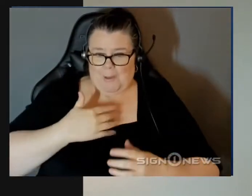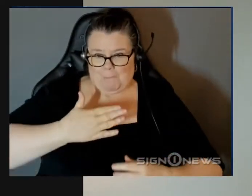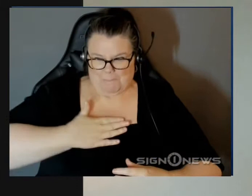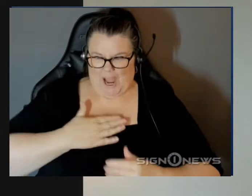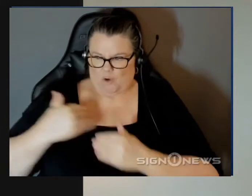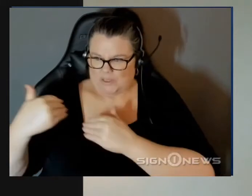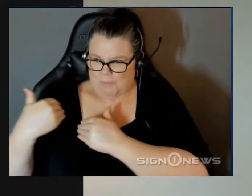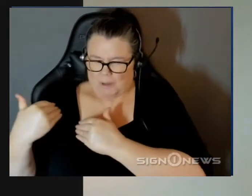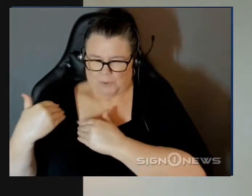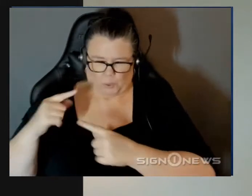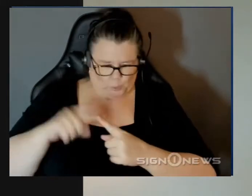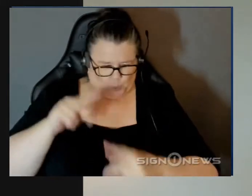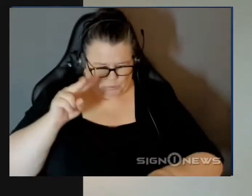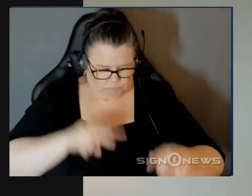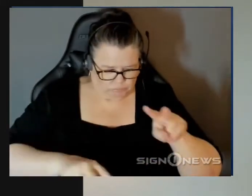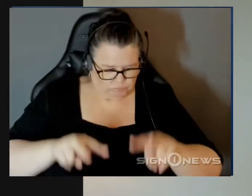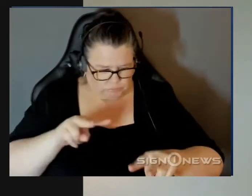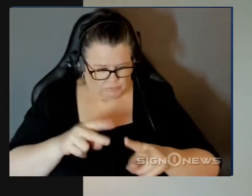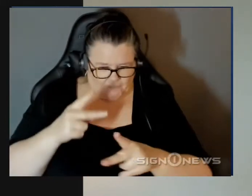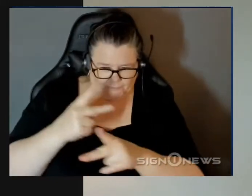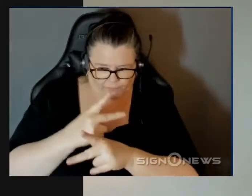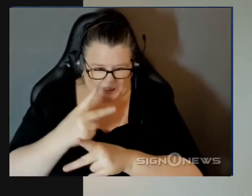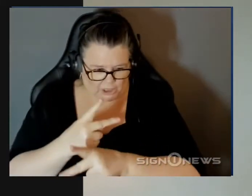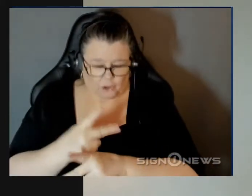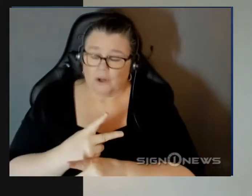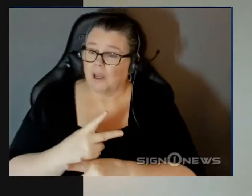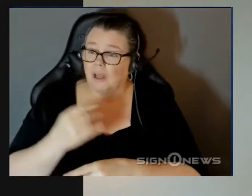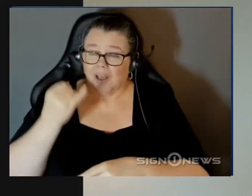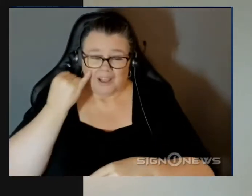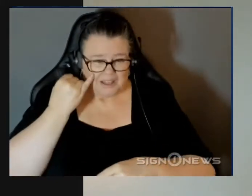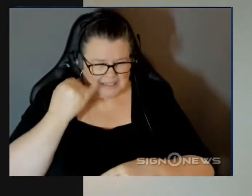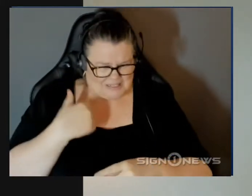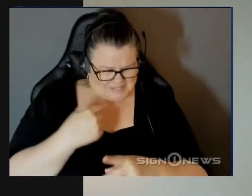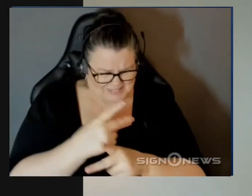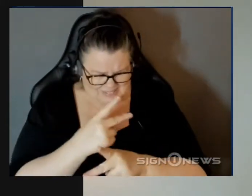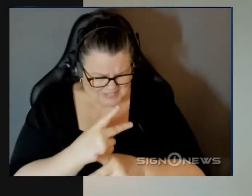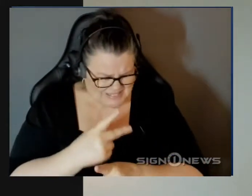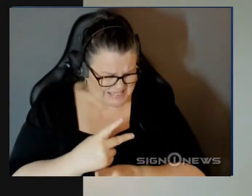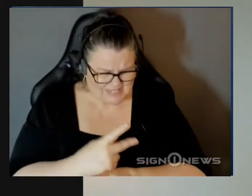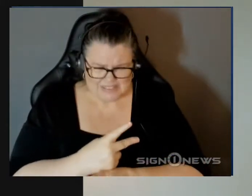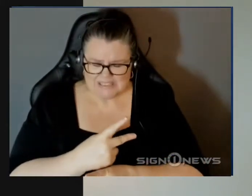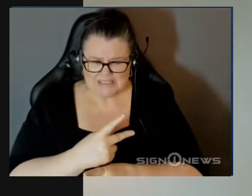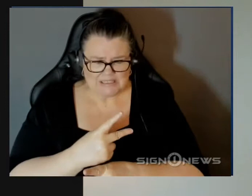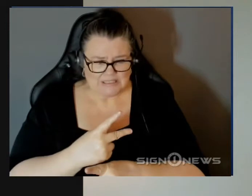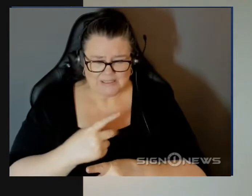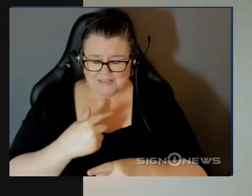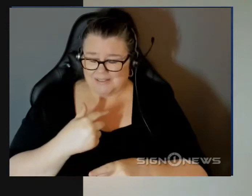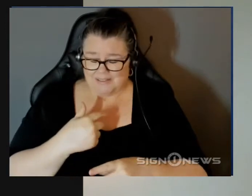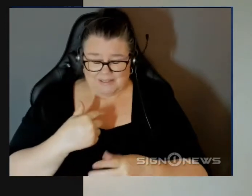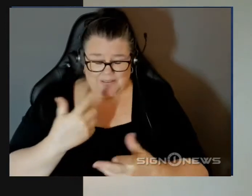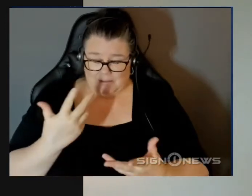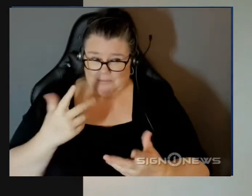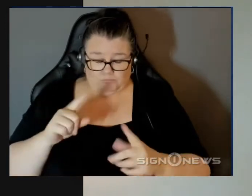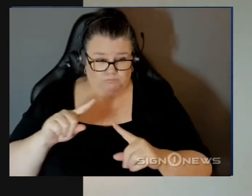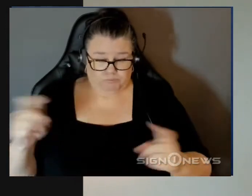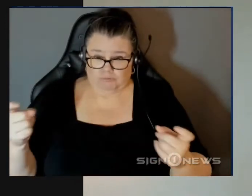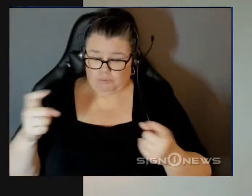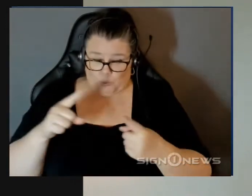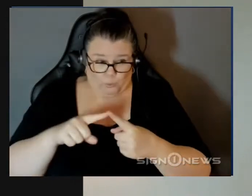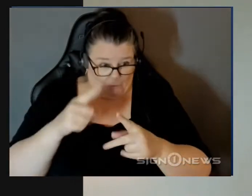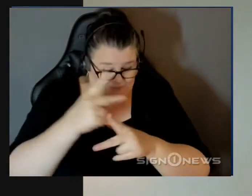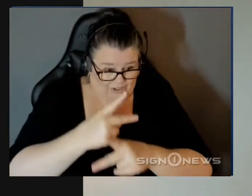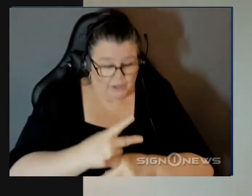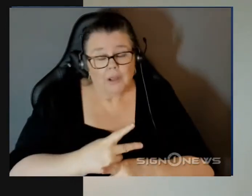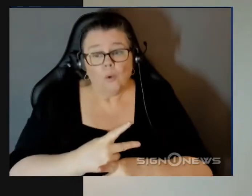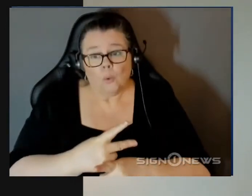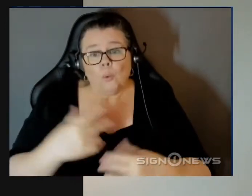it's on me to figure it out. And so when we don't figure it out, as professionals, that's a challenge for people. But I don't think it has to